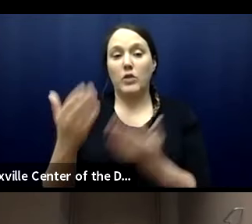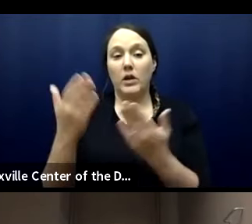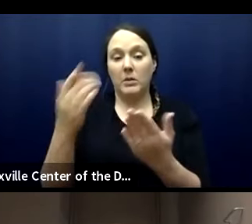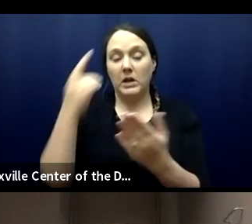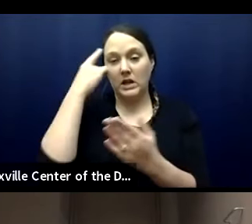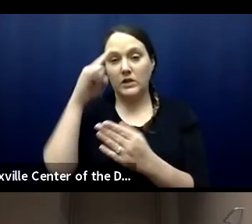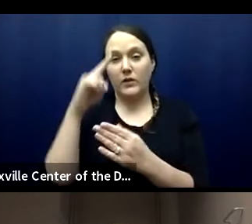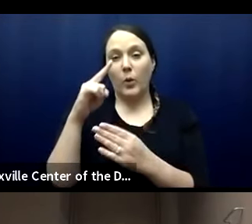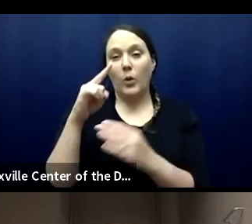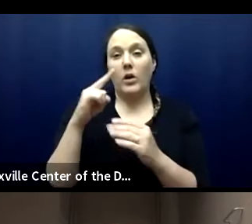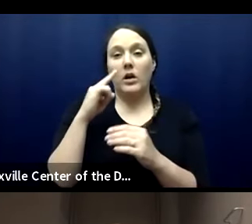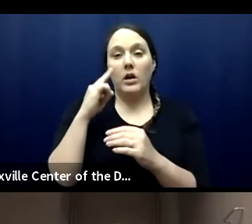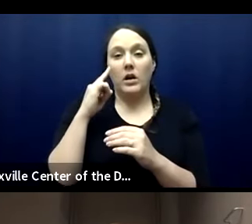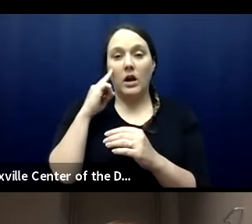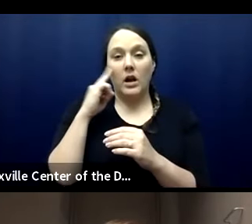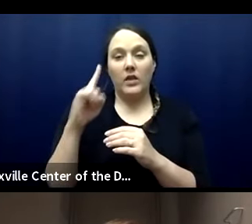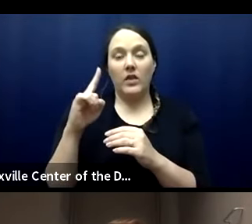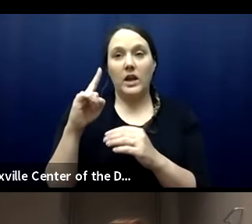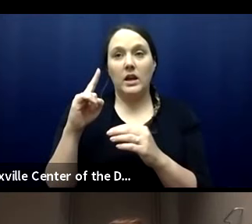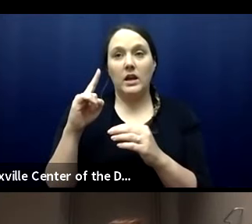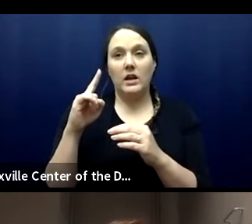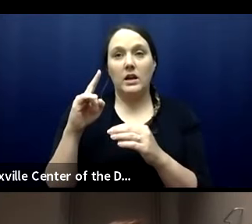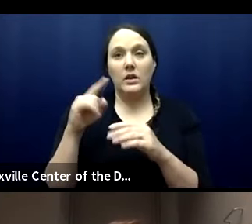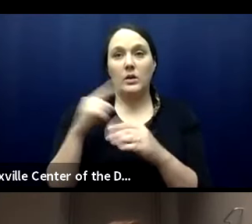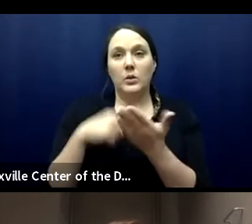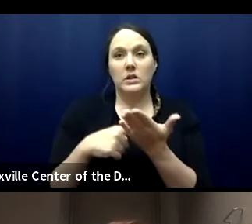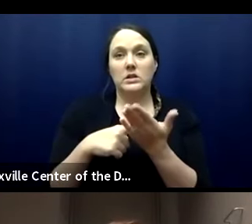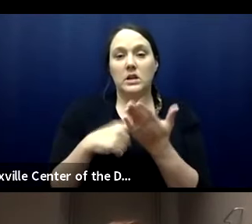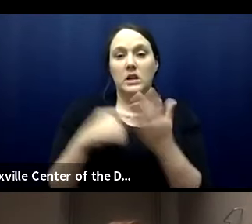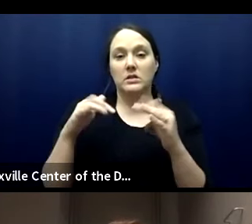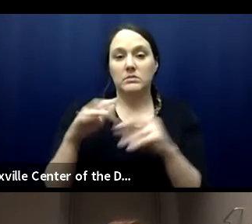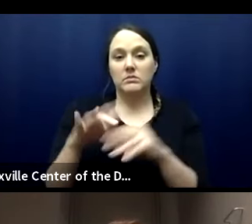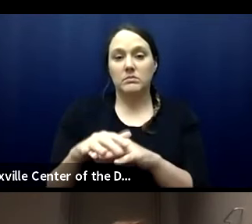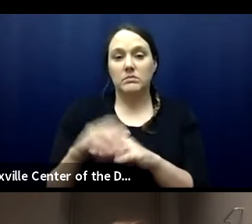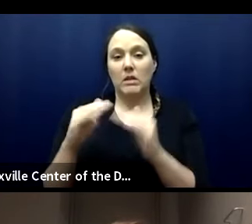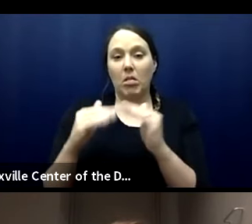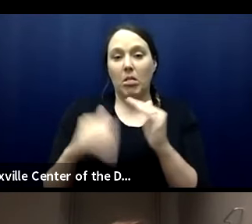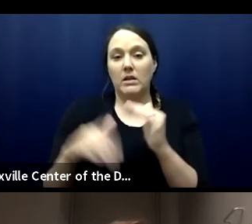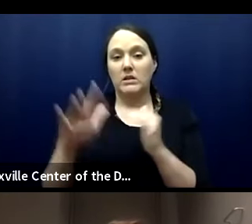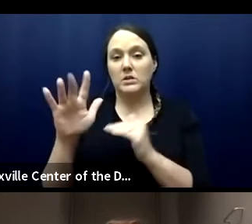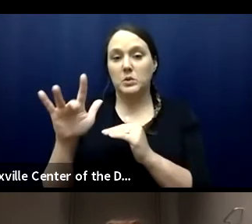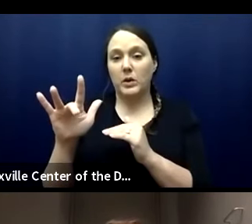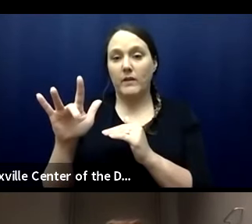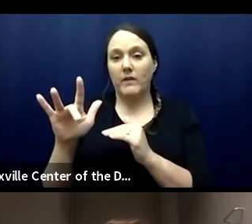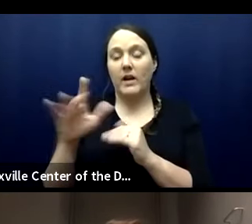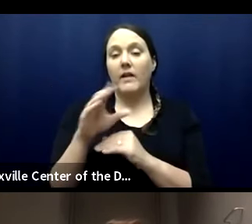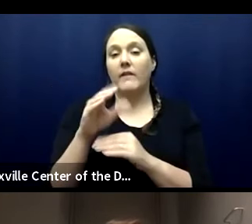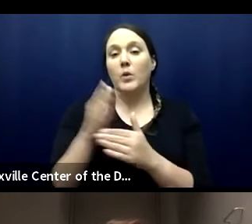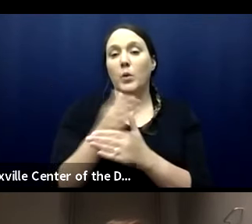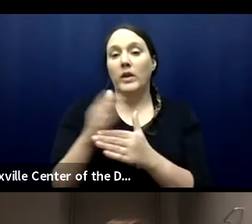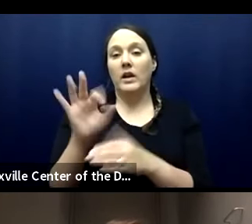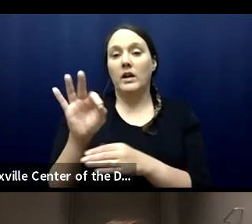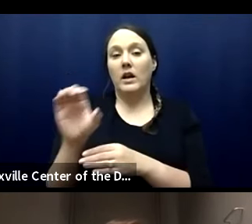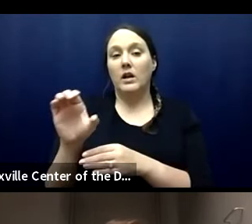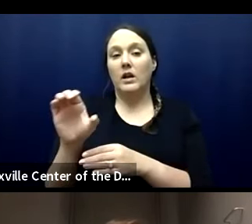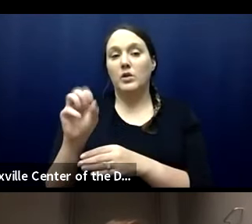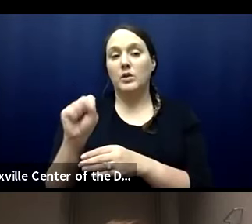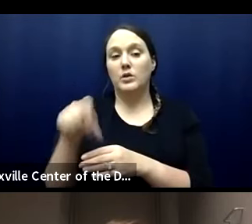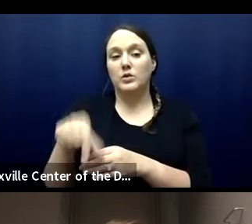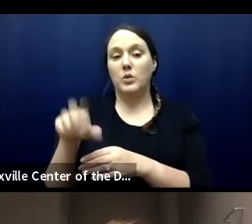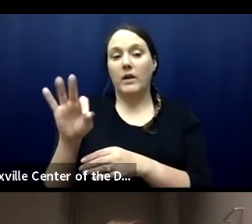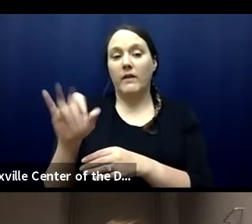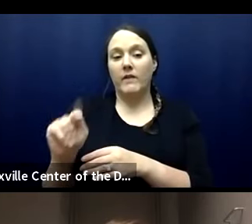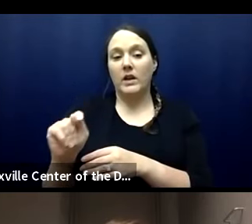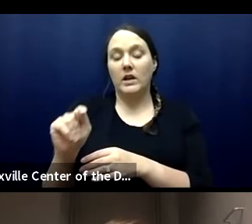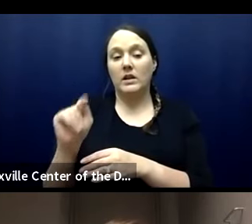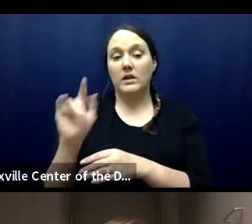I believe what we talked about before was a gathering size of 25 and 900 square feet. And to me,